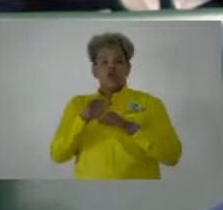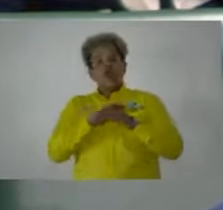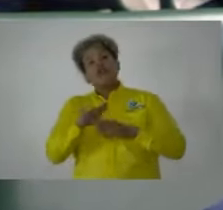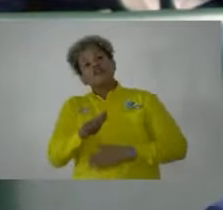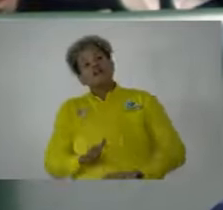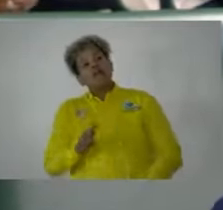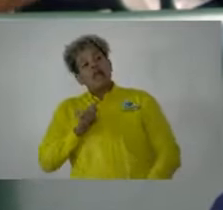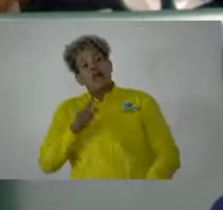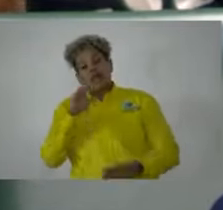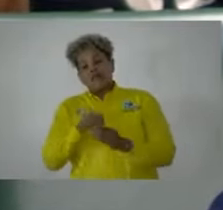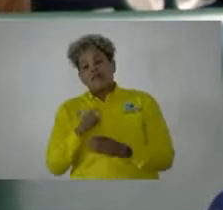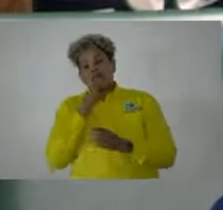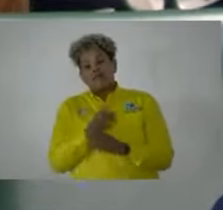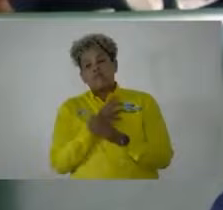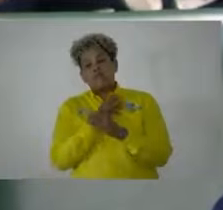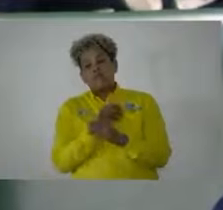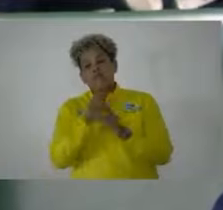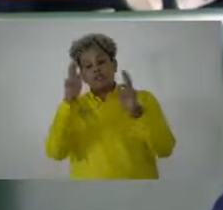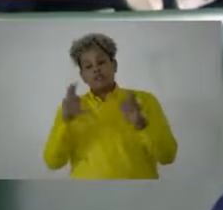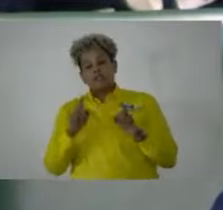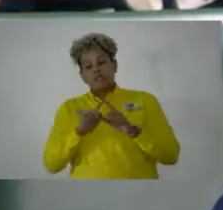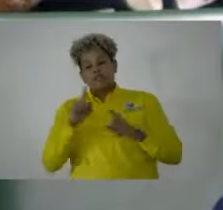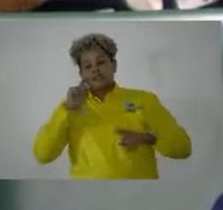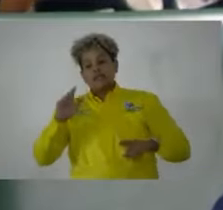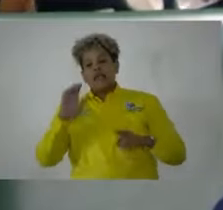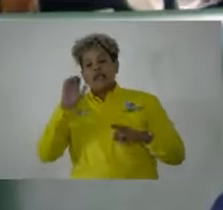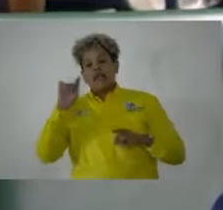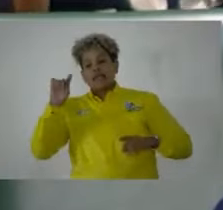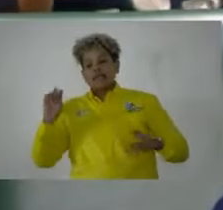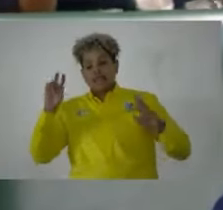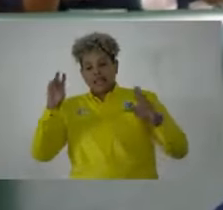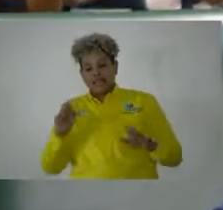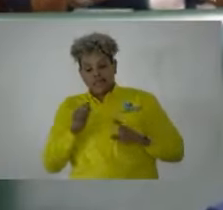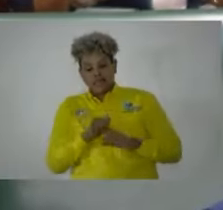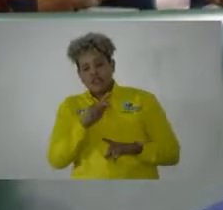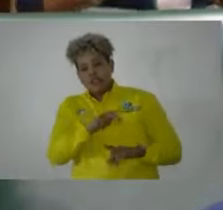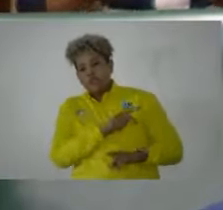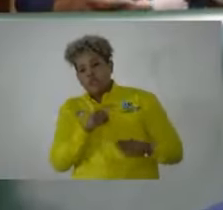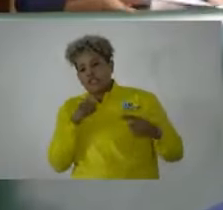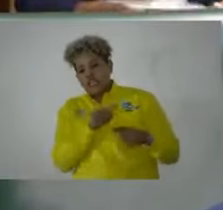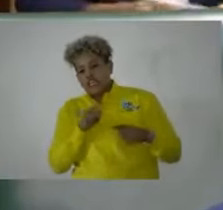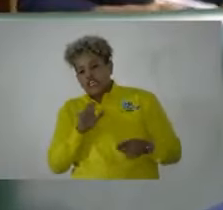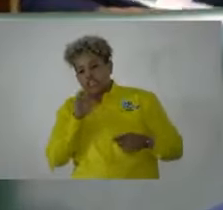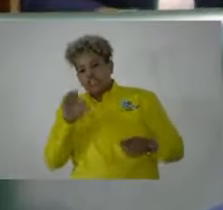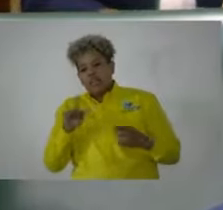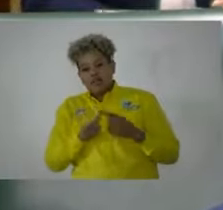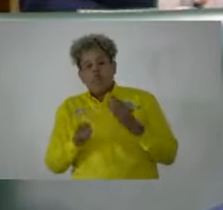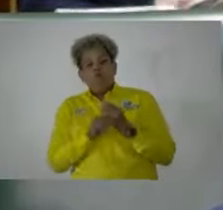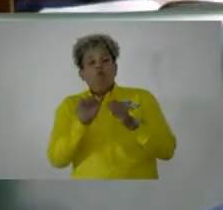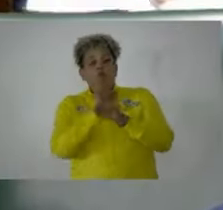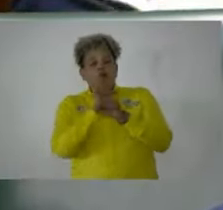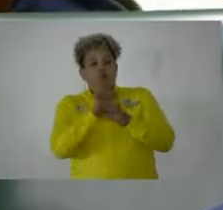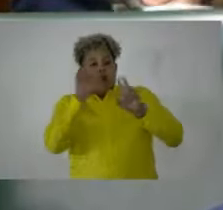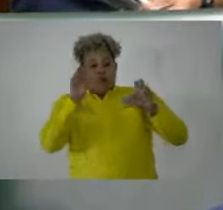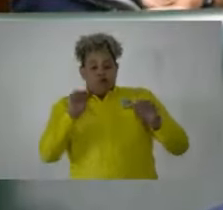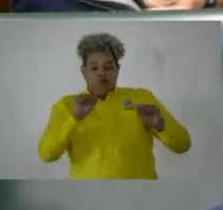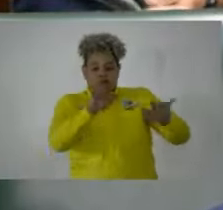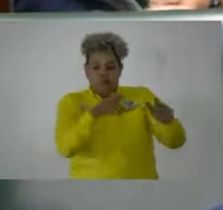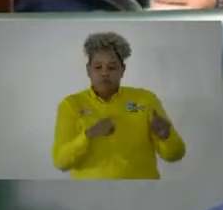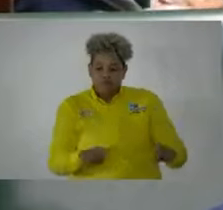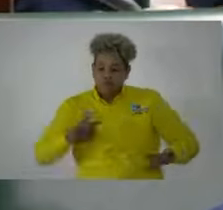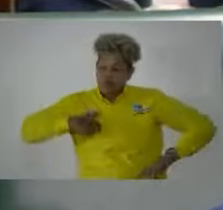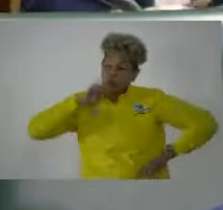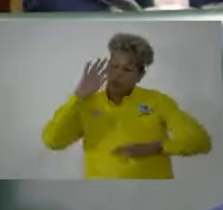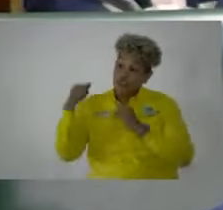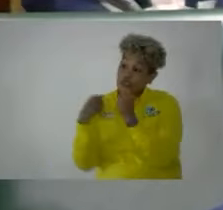lives, including property matters, estate matters, personal injury cases, and employment matters. We